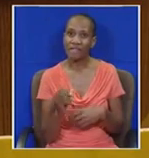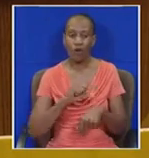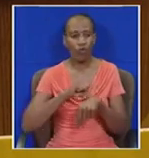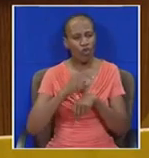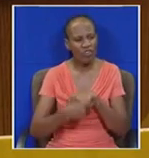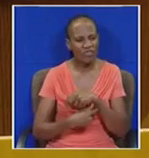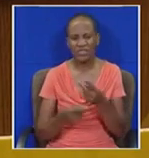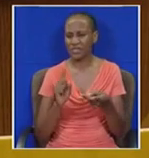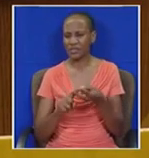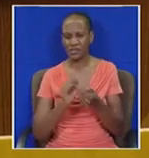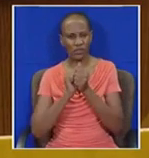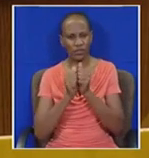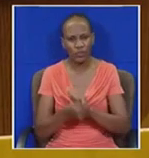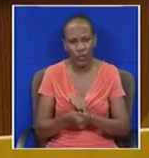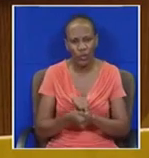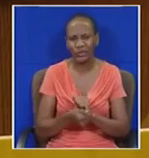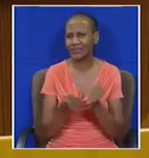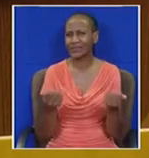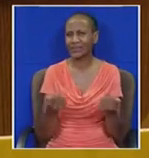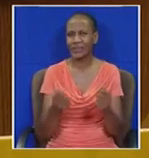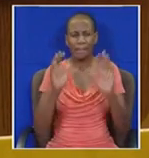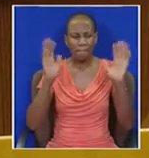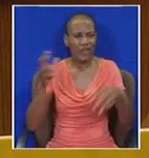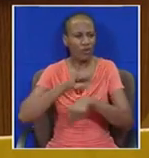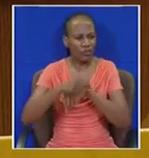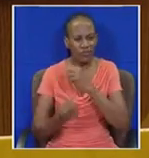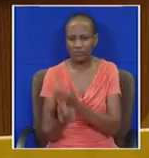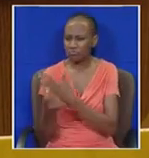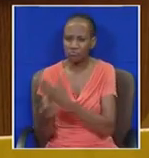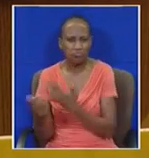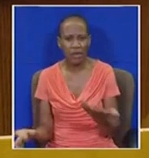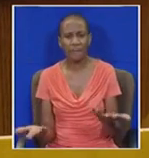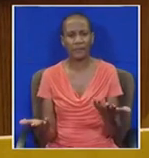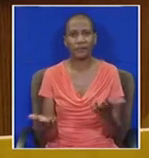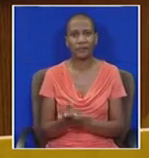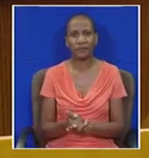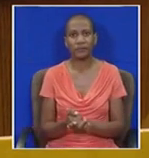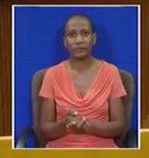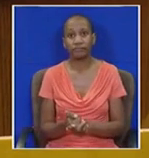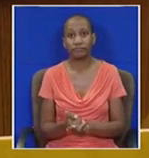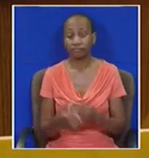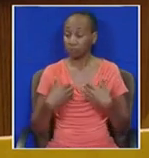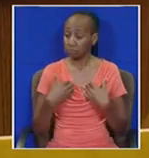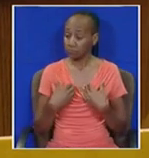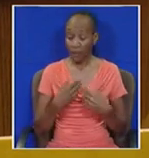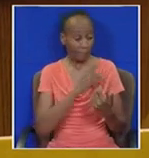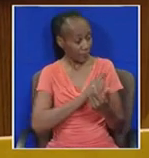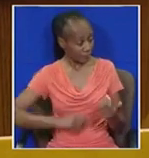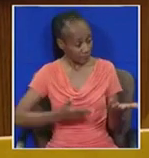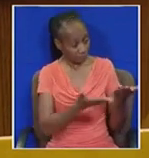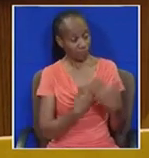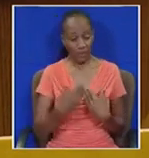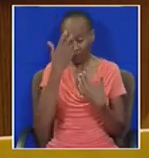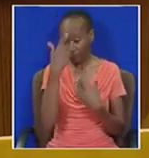sporting areas for huge conferences and various other events. Now, I believe, Mr. President, we